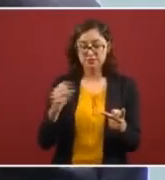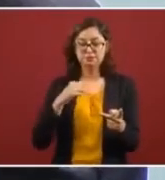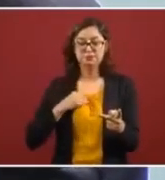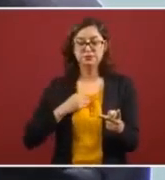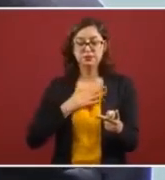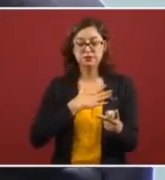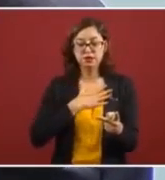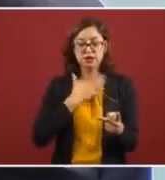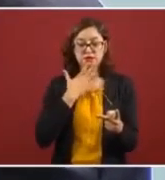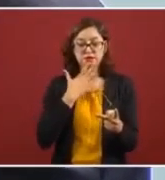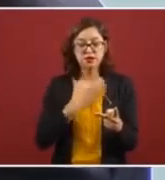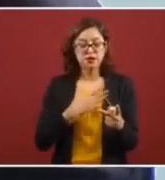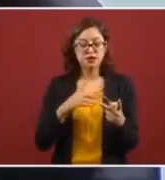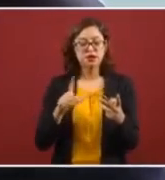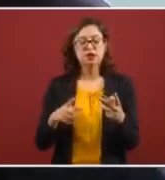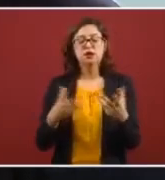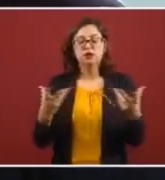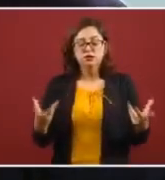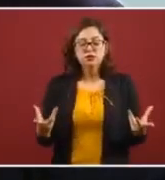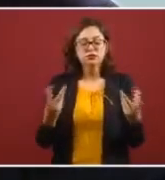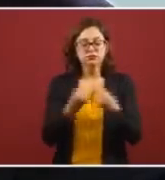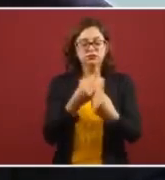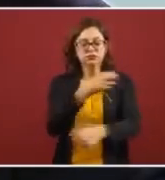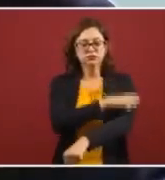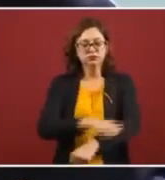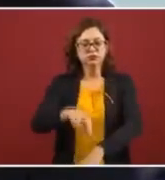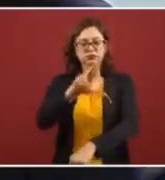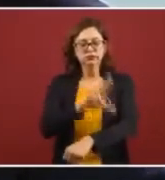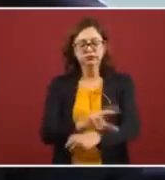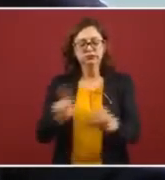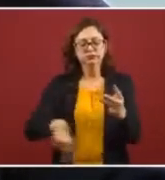2024. They will have contracts.